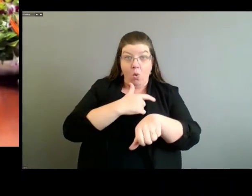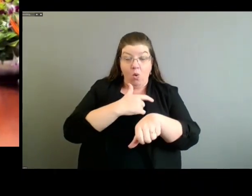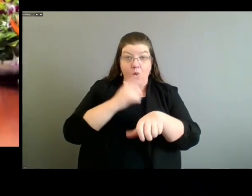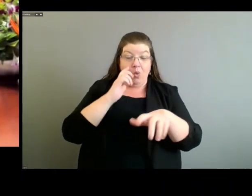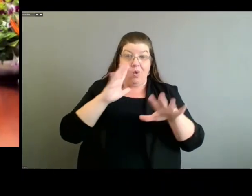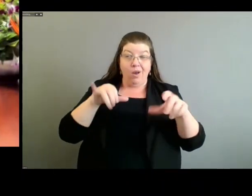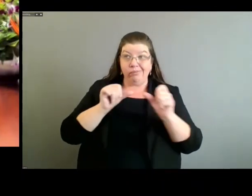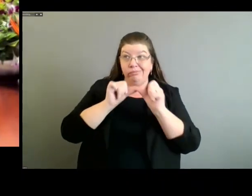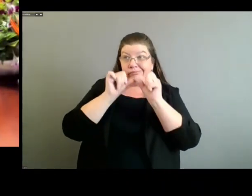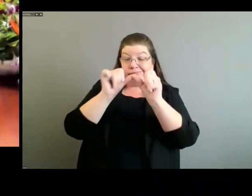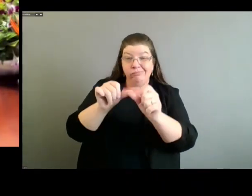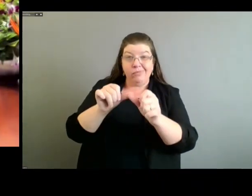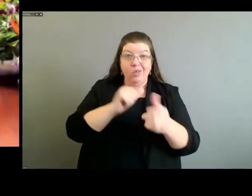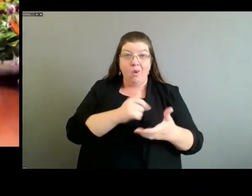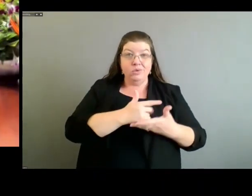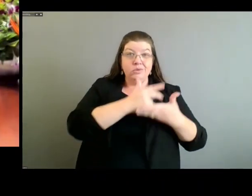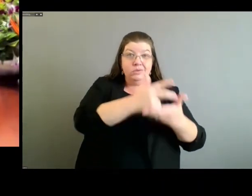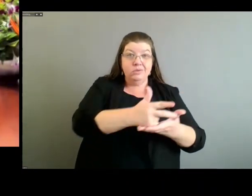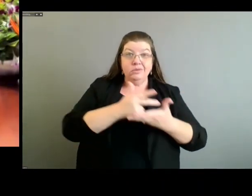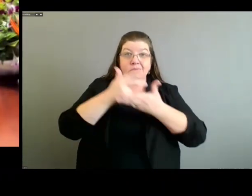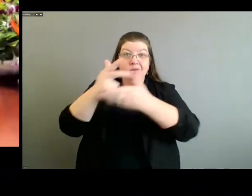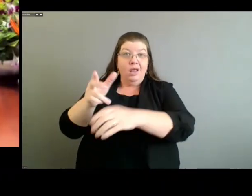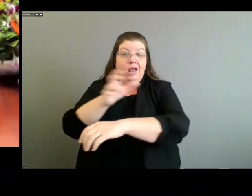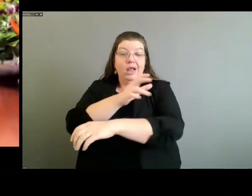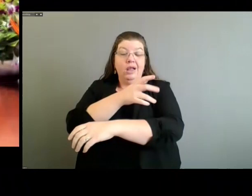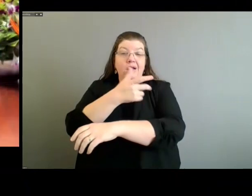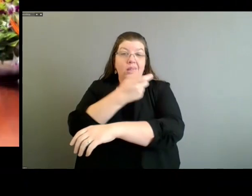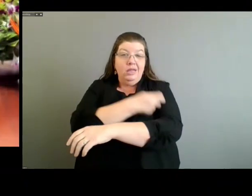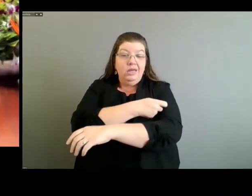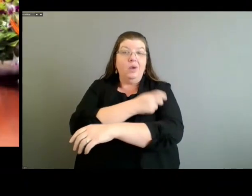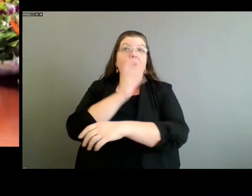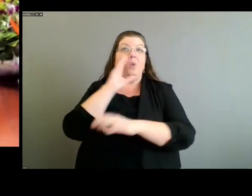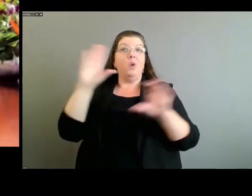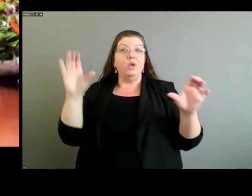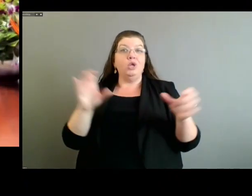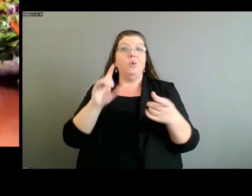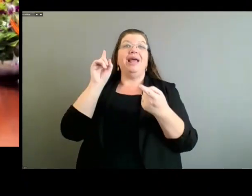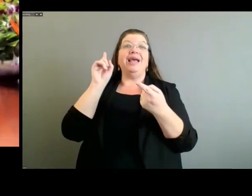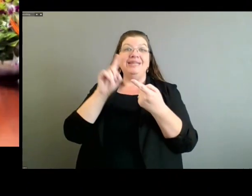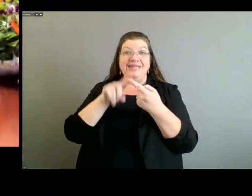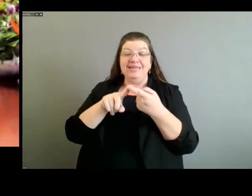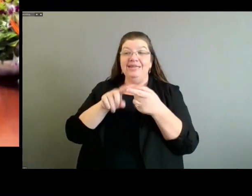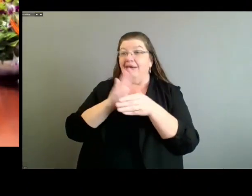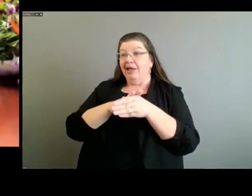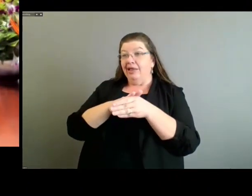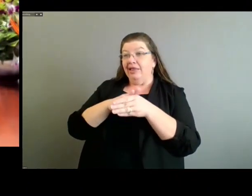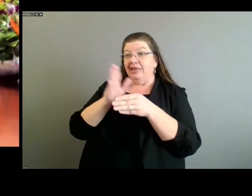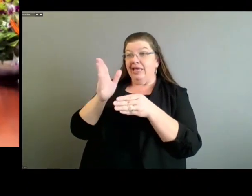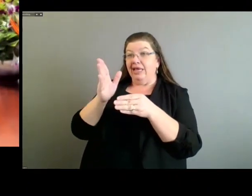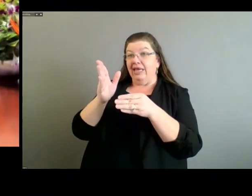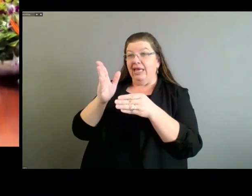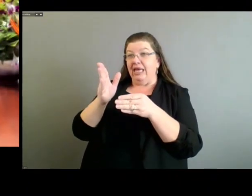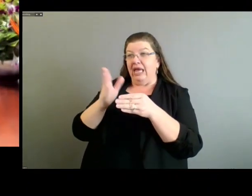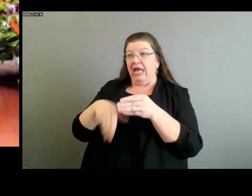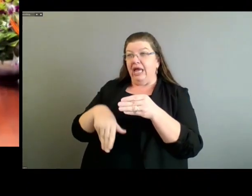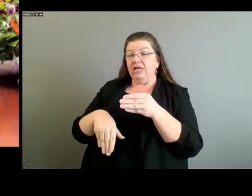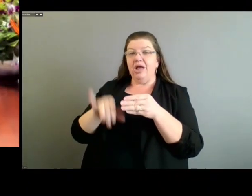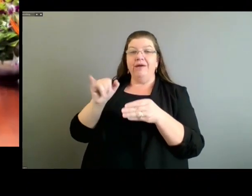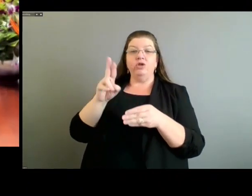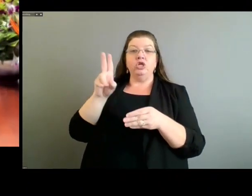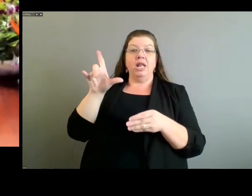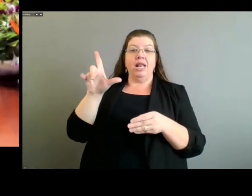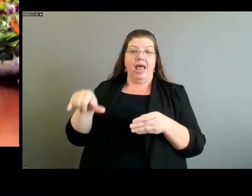host, or will we be doing the mobile clinics, we will be doing it till the end of